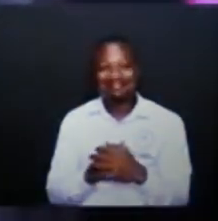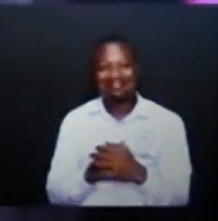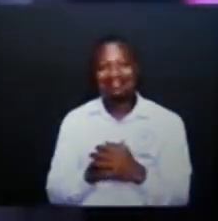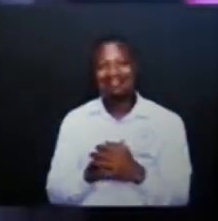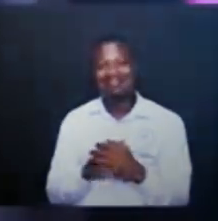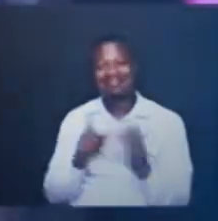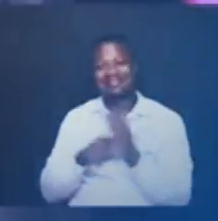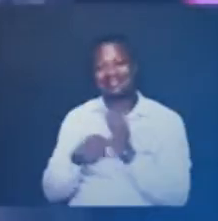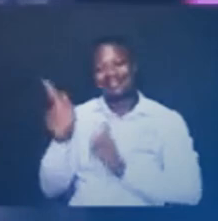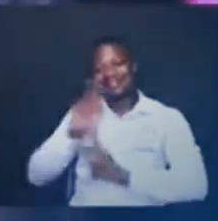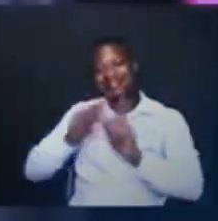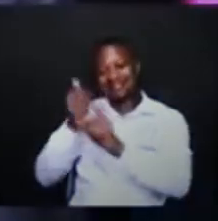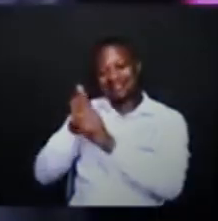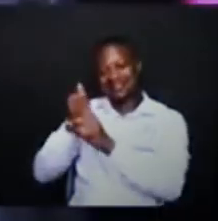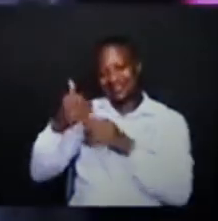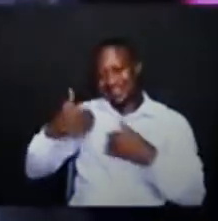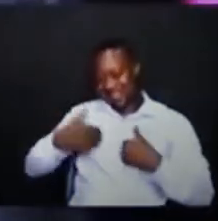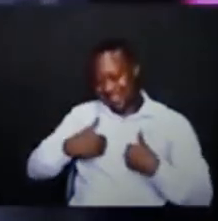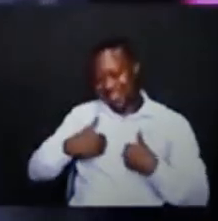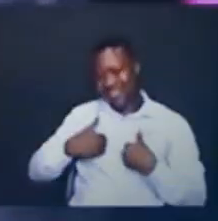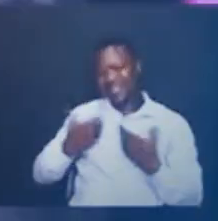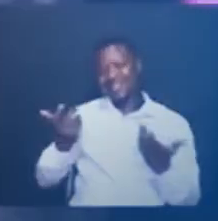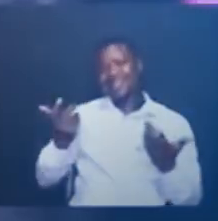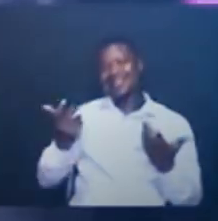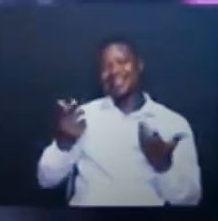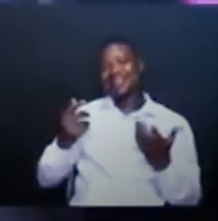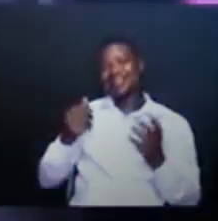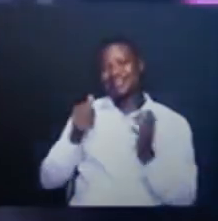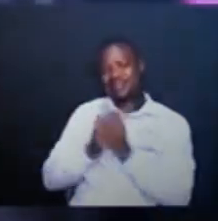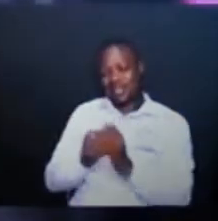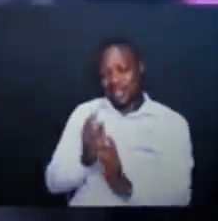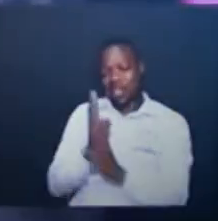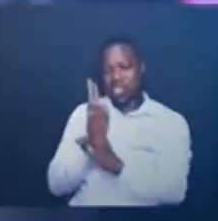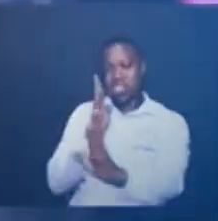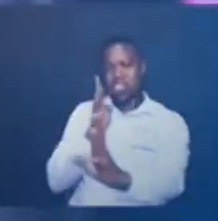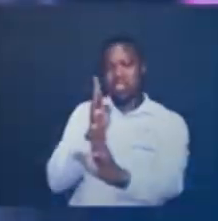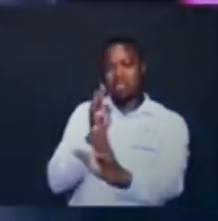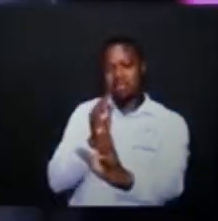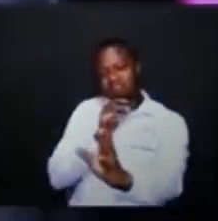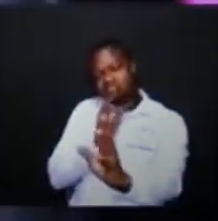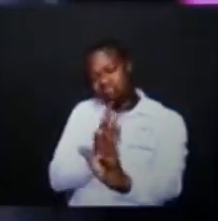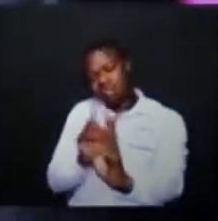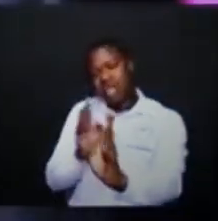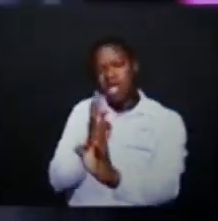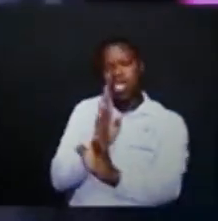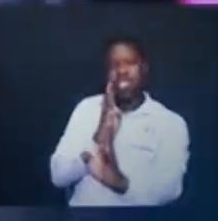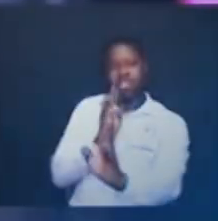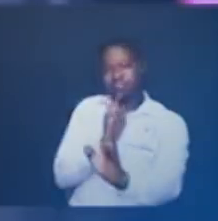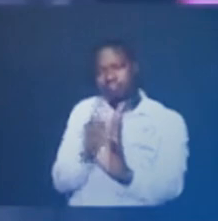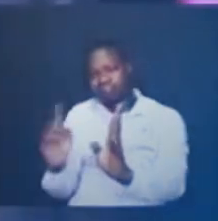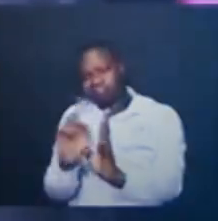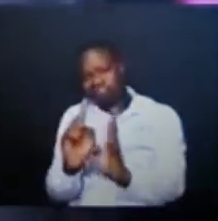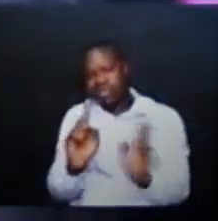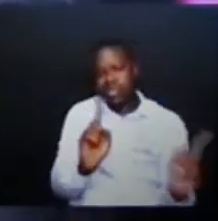Because people who had names were just jumping the queue. And I was so sick, I just couldn't stand